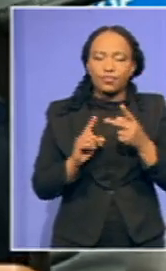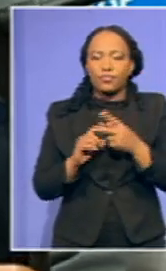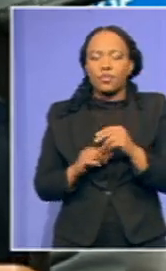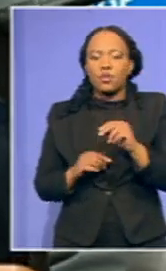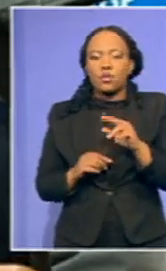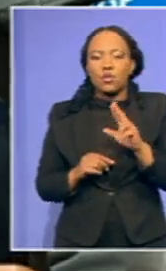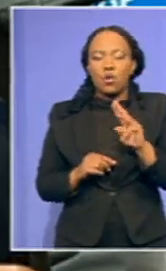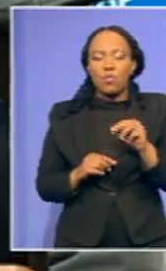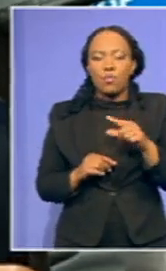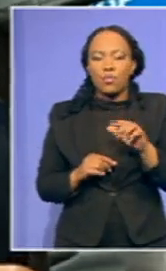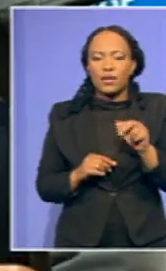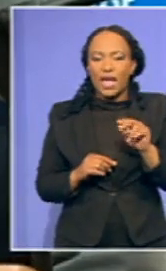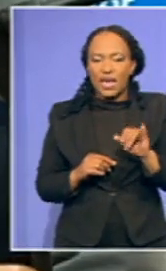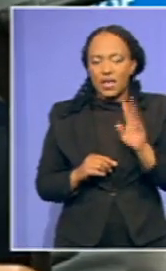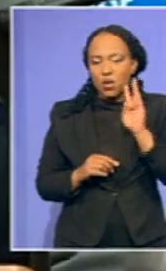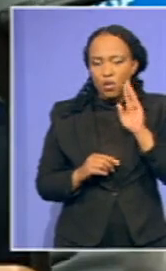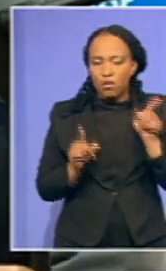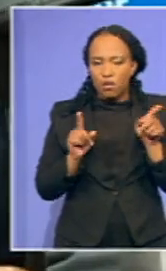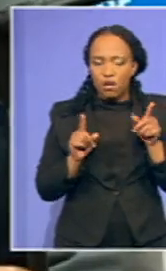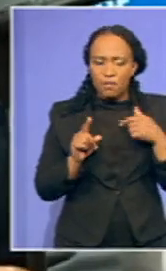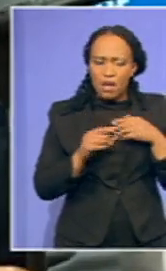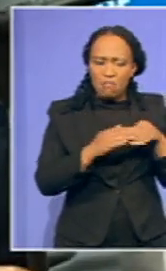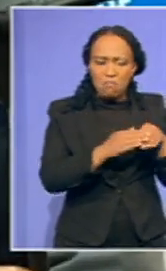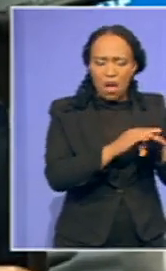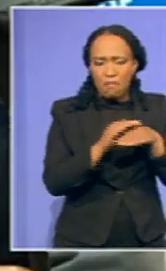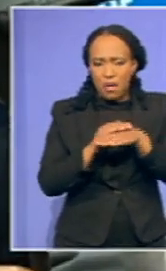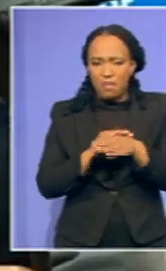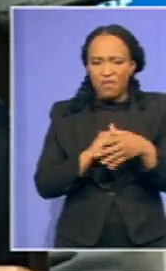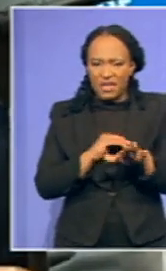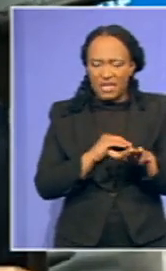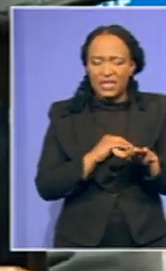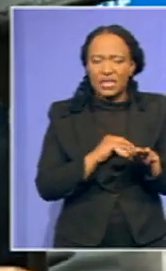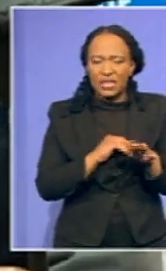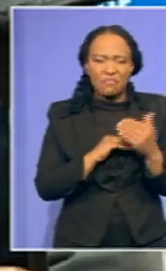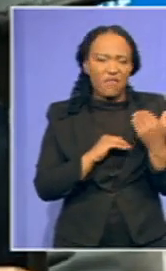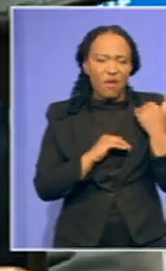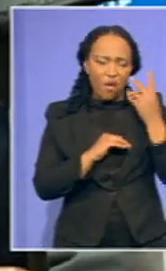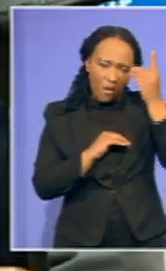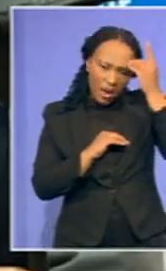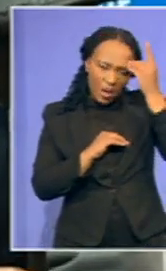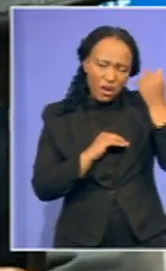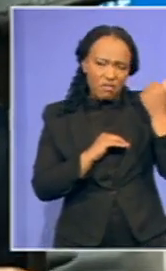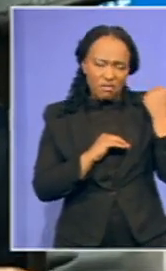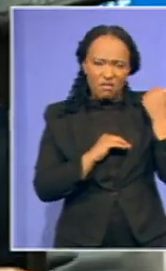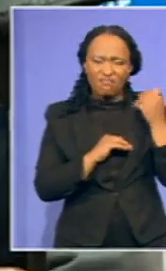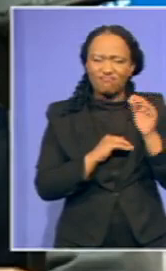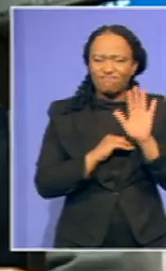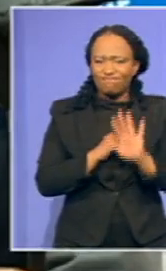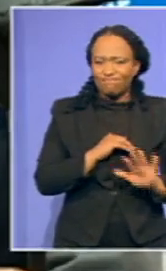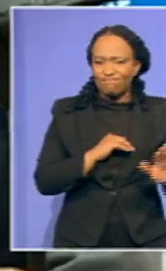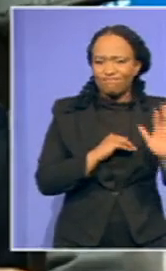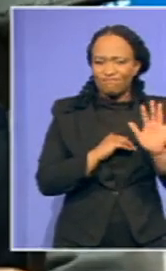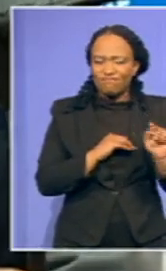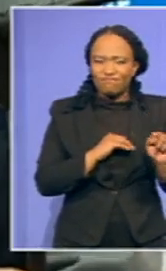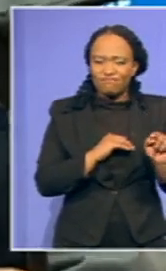to several public interactions where eThekwini has almost very indirectly